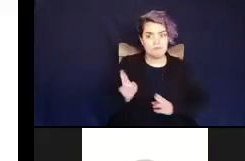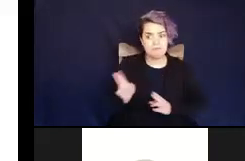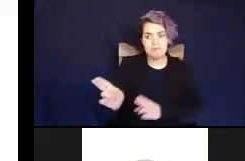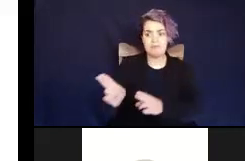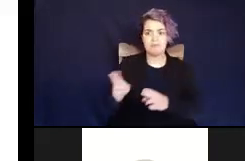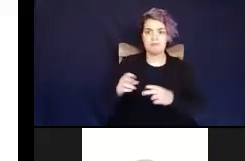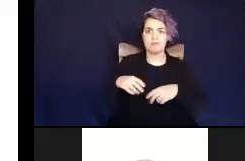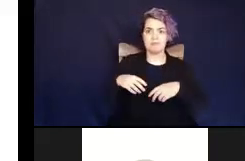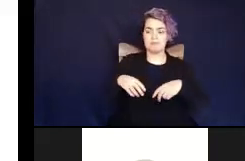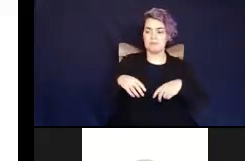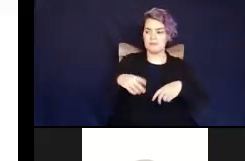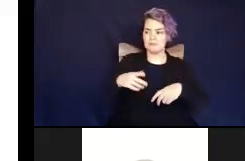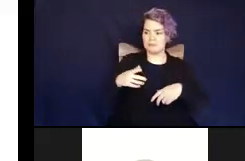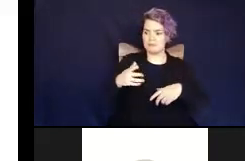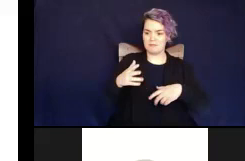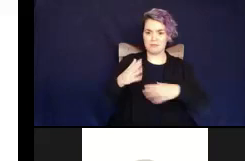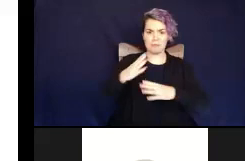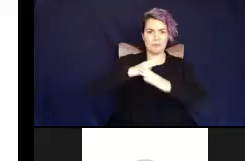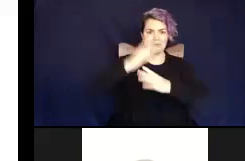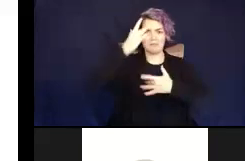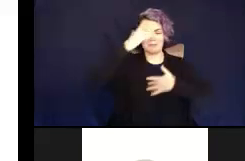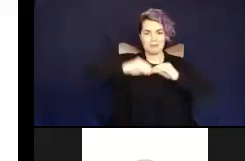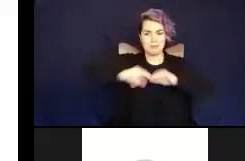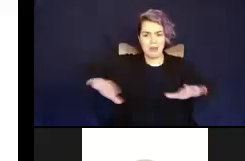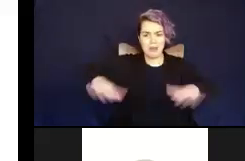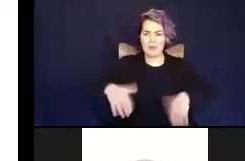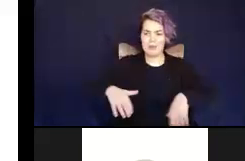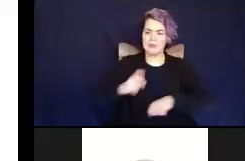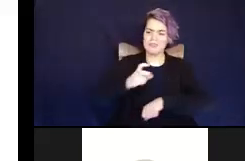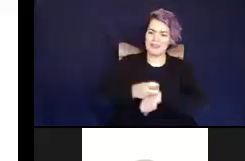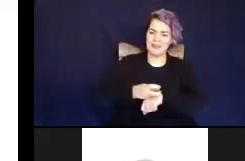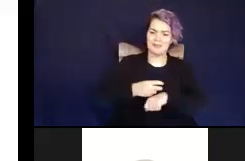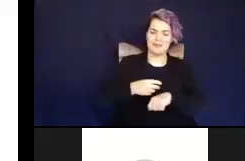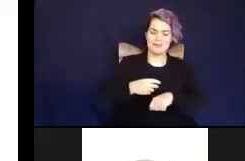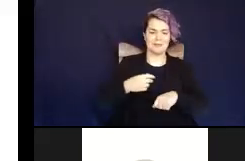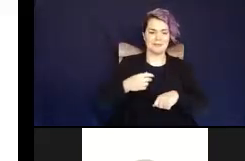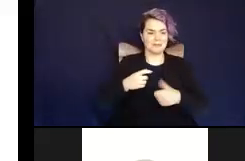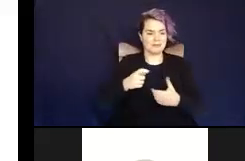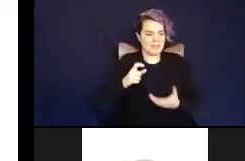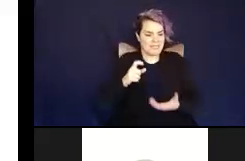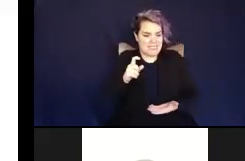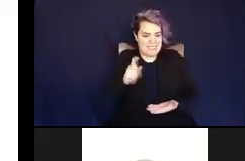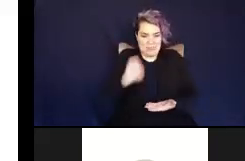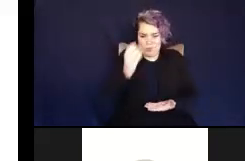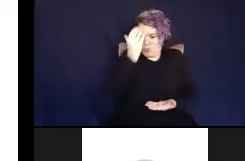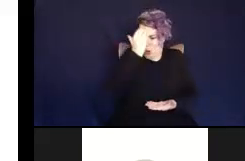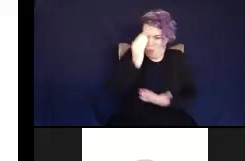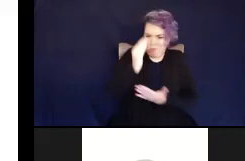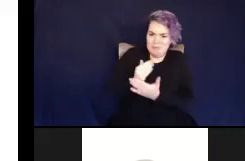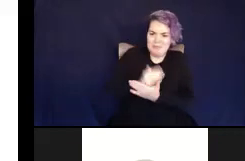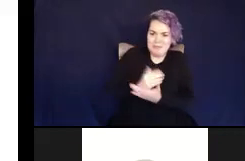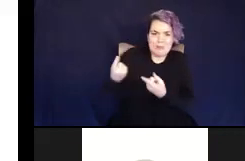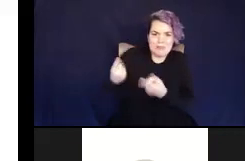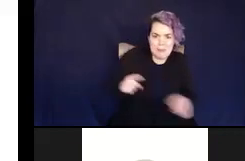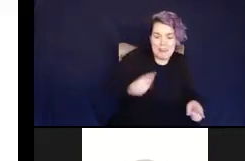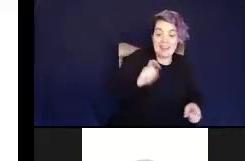something urgently, it's hard to do that without a lot of information, and you don't have time in the process to get the information